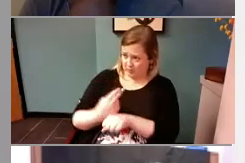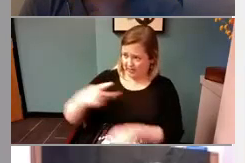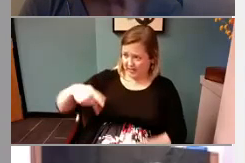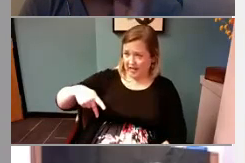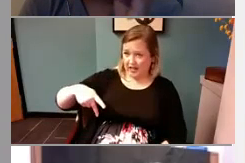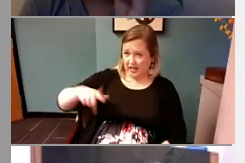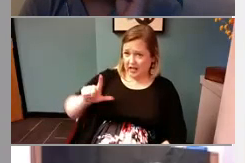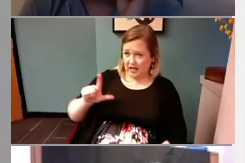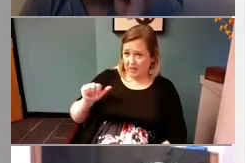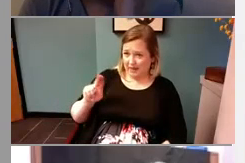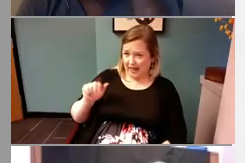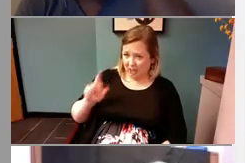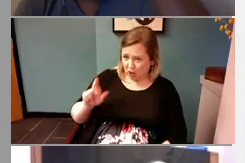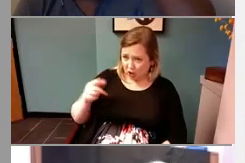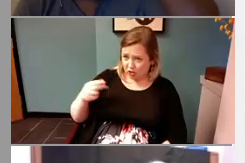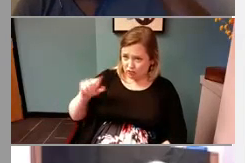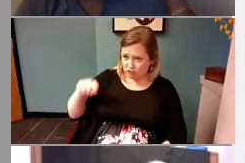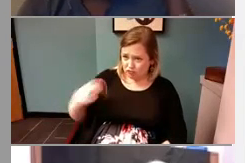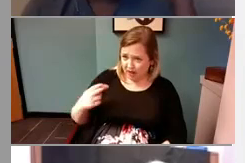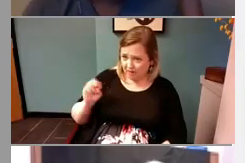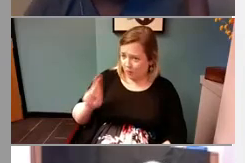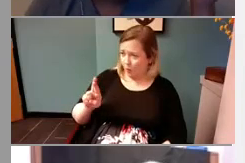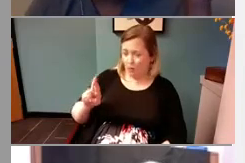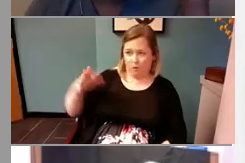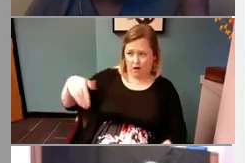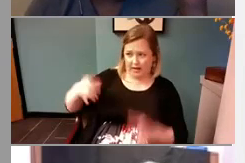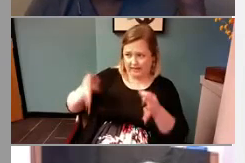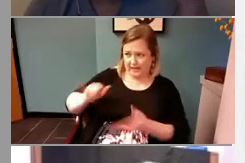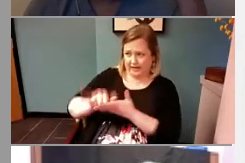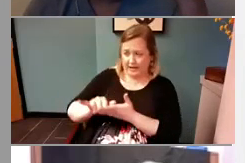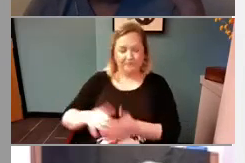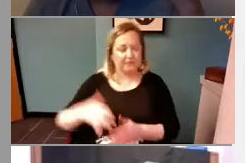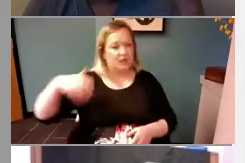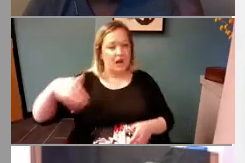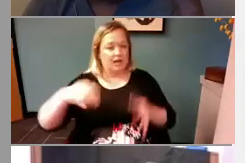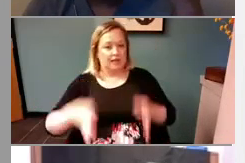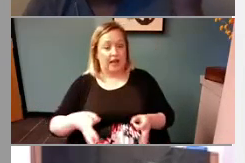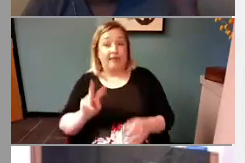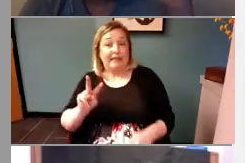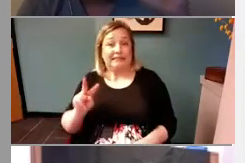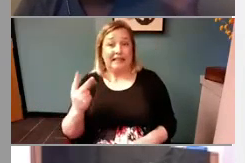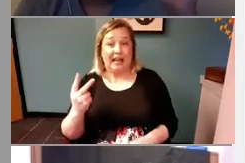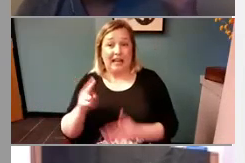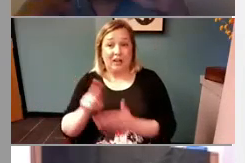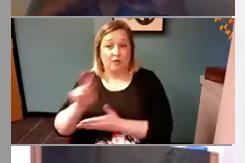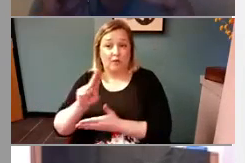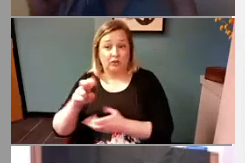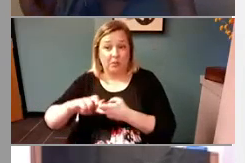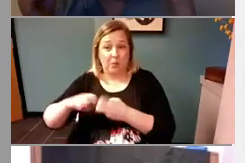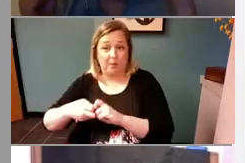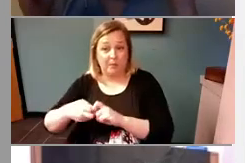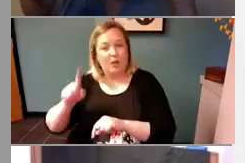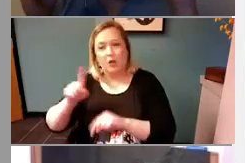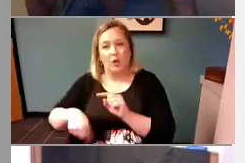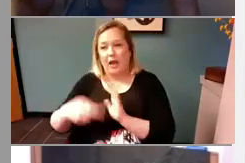Or have we not determined that yet? Not necessarily. I mean, this secondary problem cannot be represented, potentially cannot be represented as a